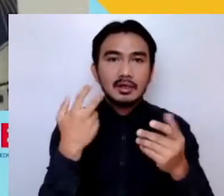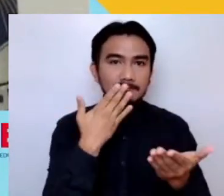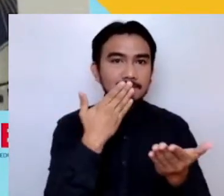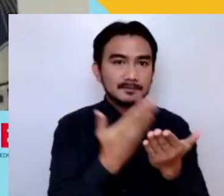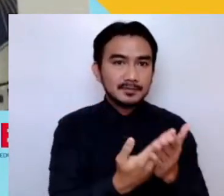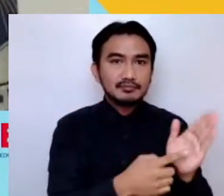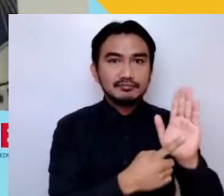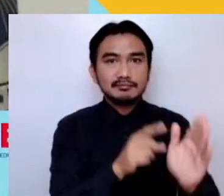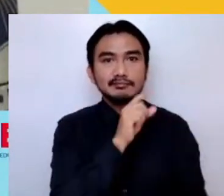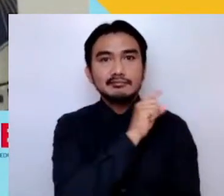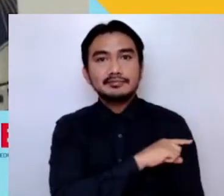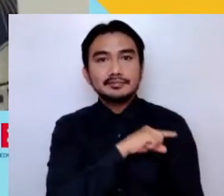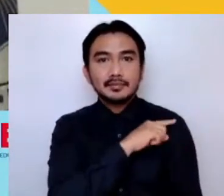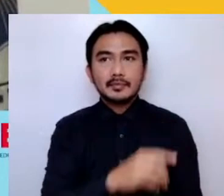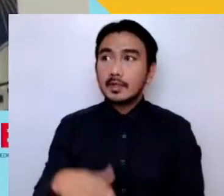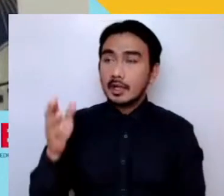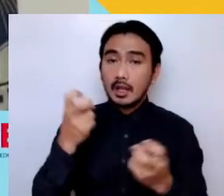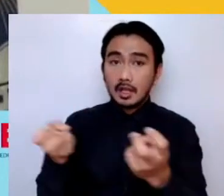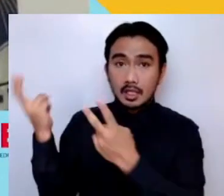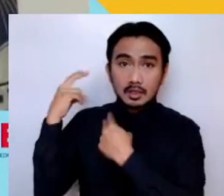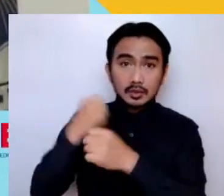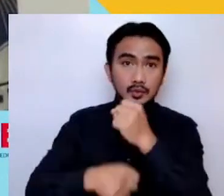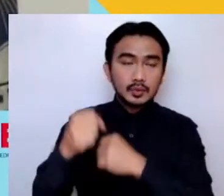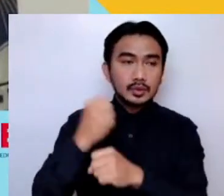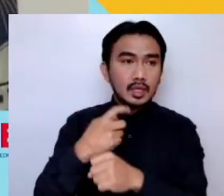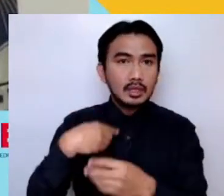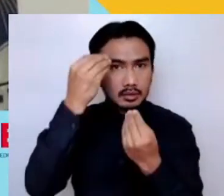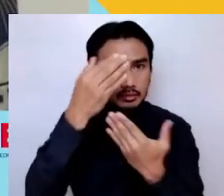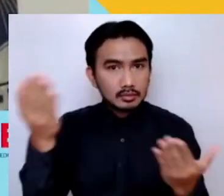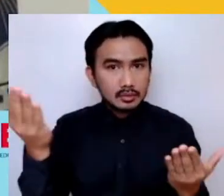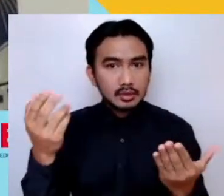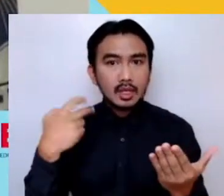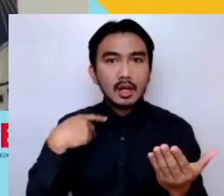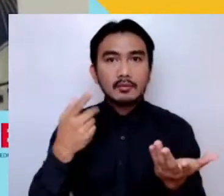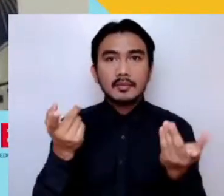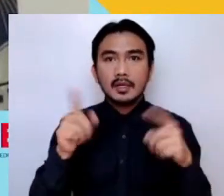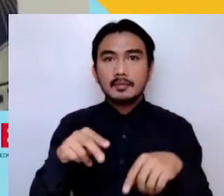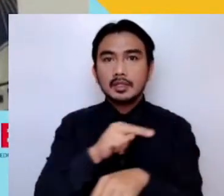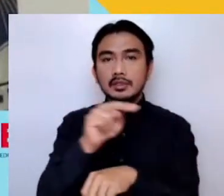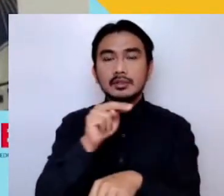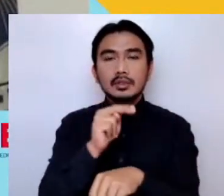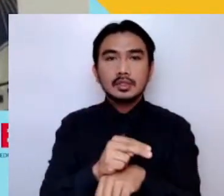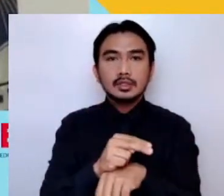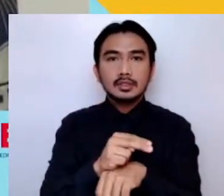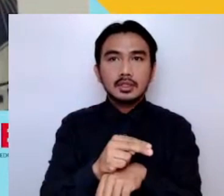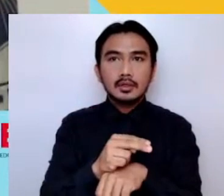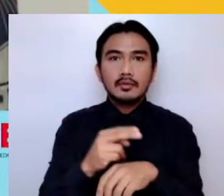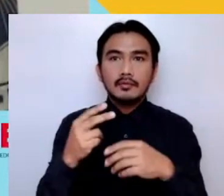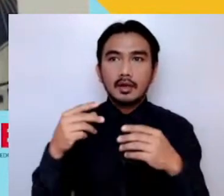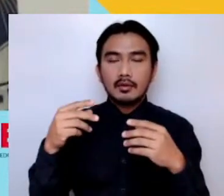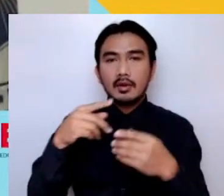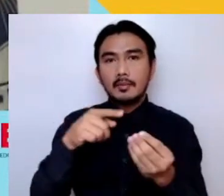school year, I already said this when we conducted the national broadcast of the RPMS-PPST,